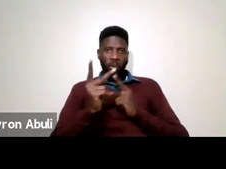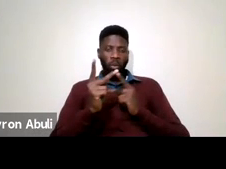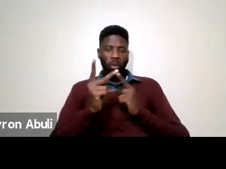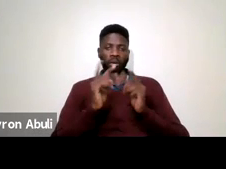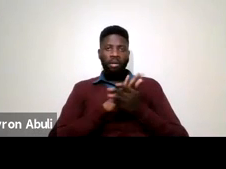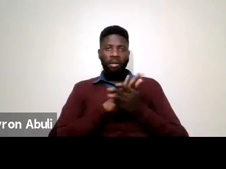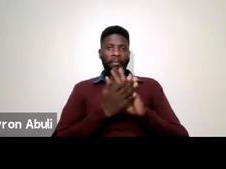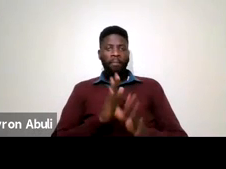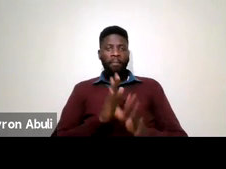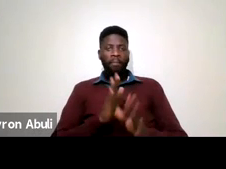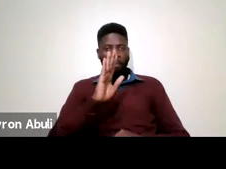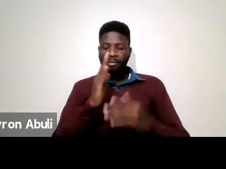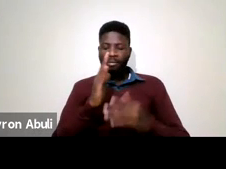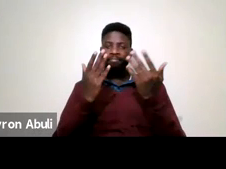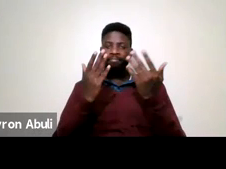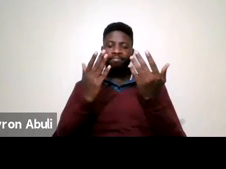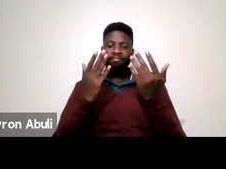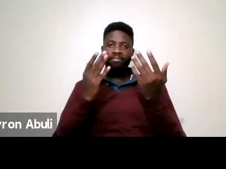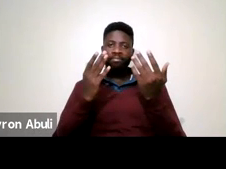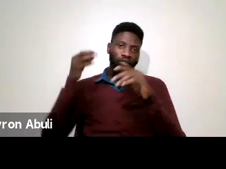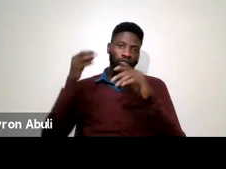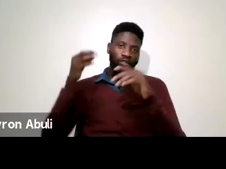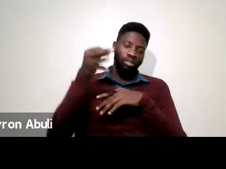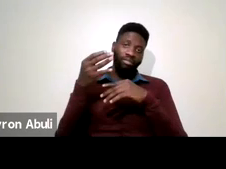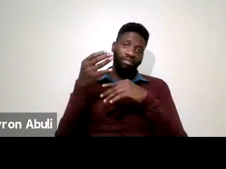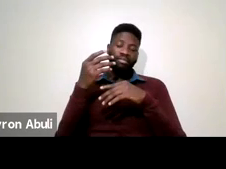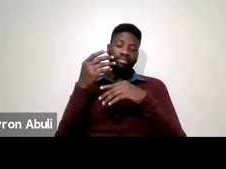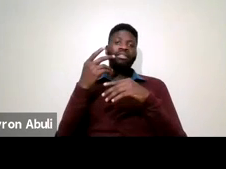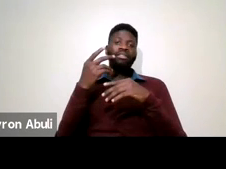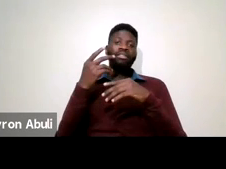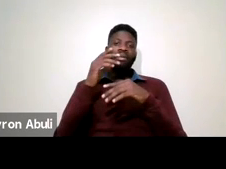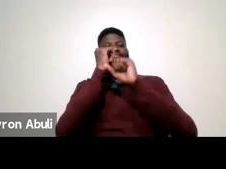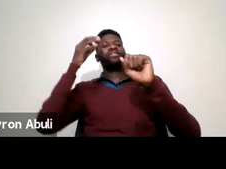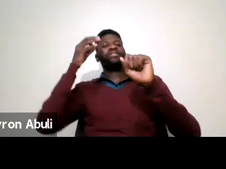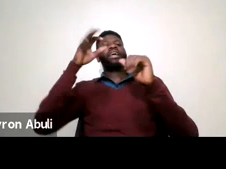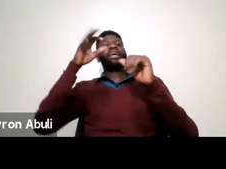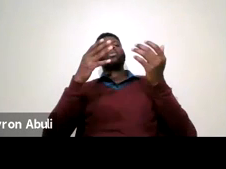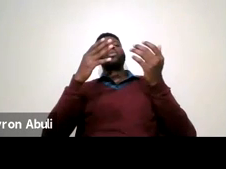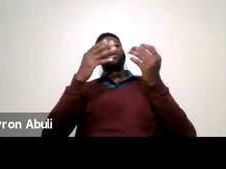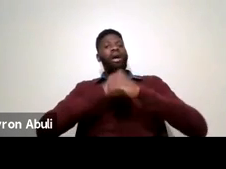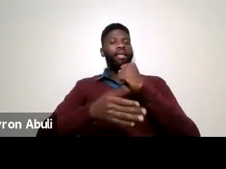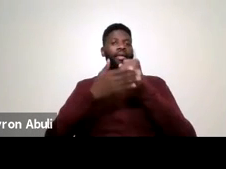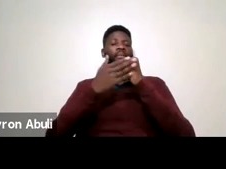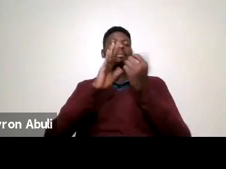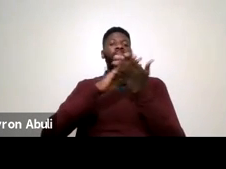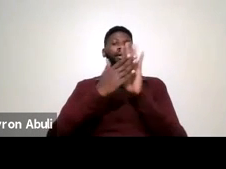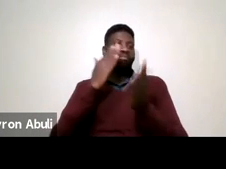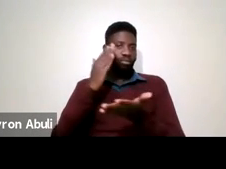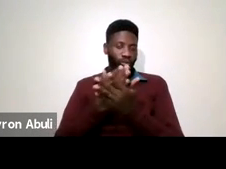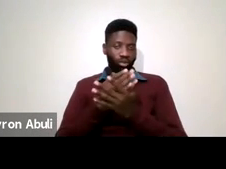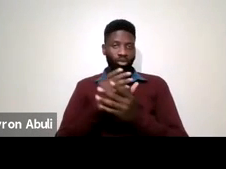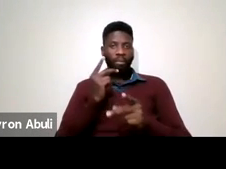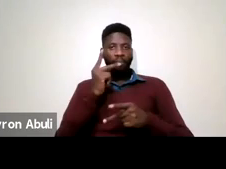or vision of the future into a reality. So when you look at that process, it's a long-term,